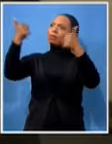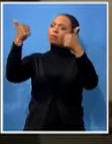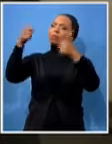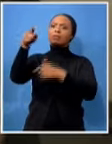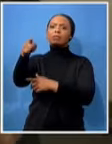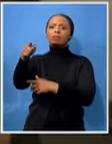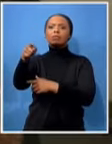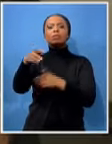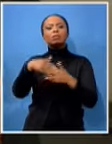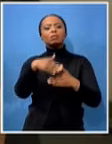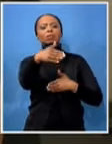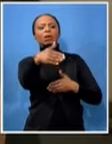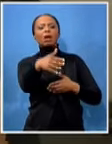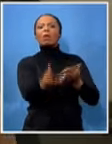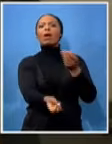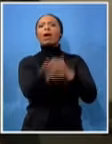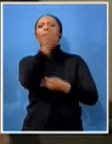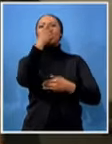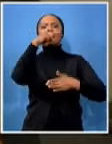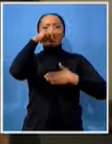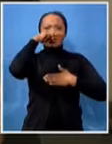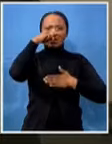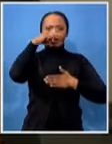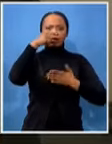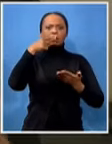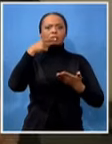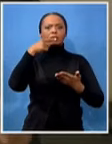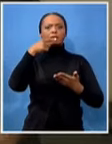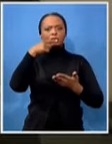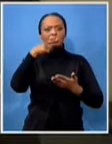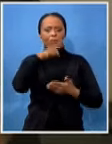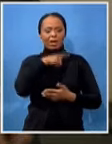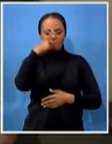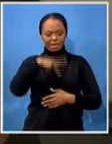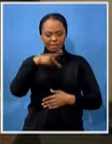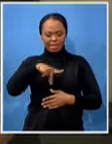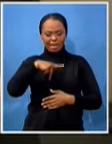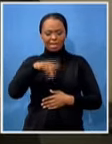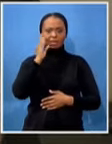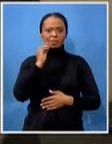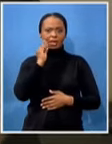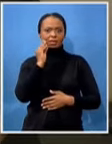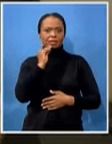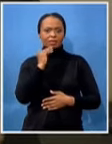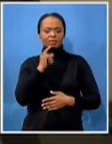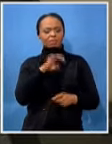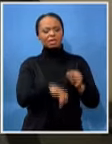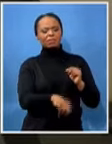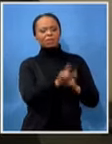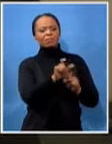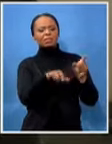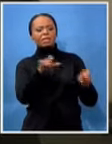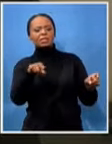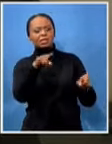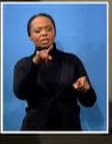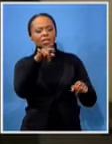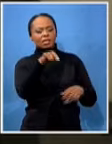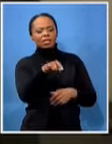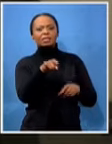now from personal experiences. We've dealt with a few people, even people that are close to me that I know. So what happens is